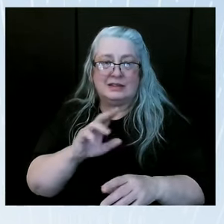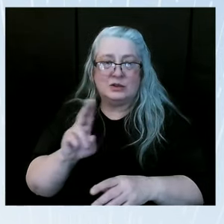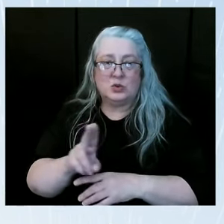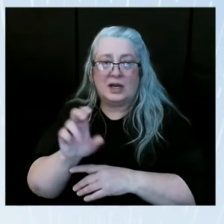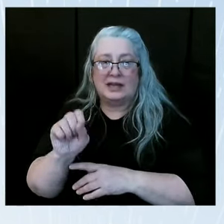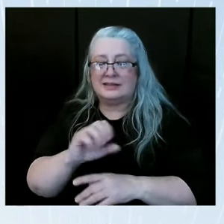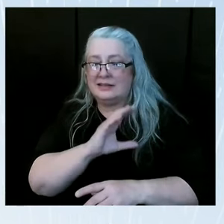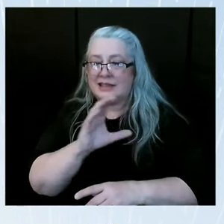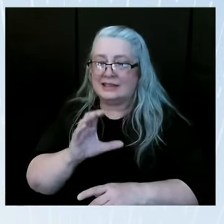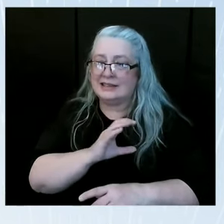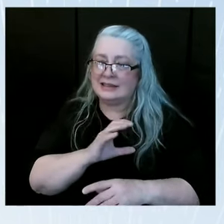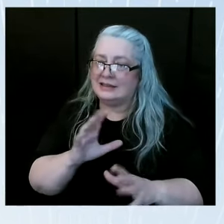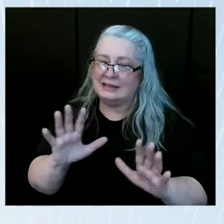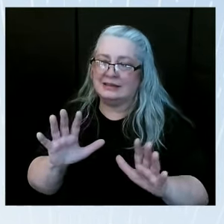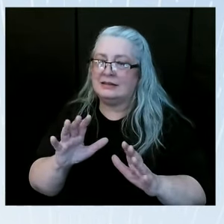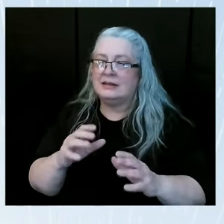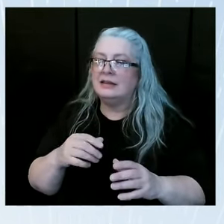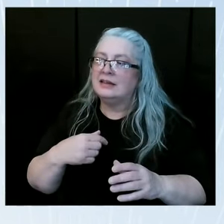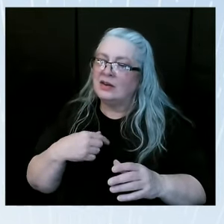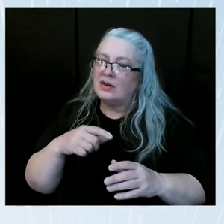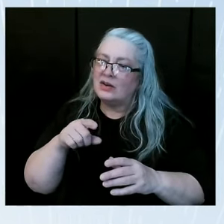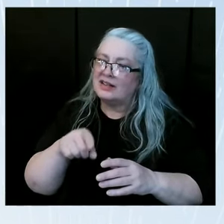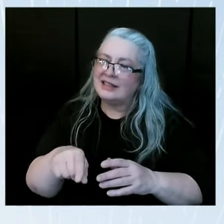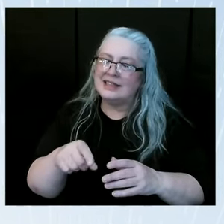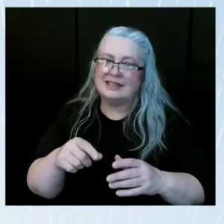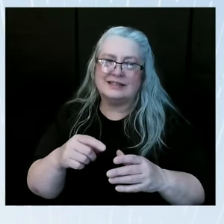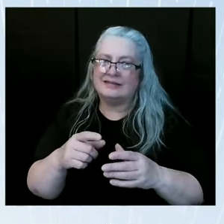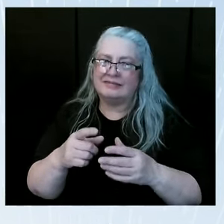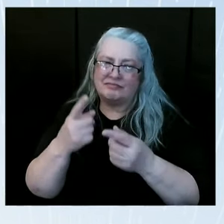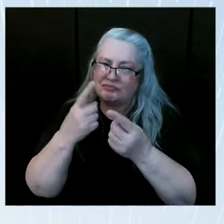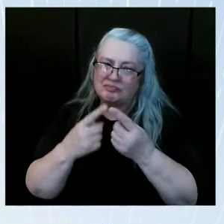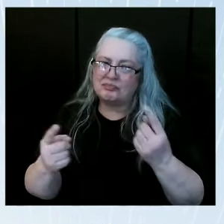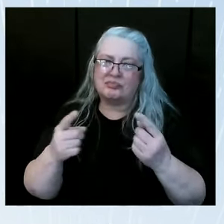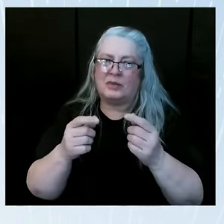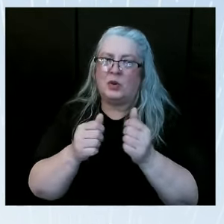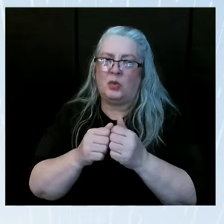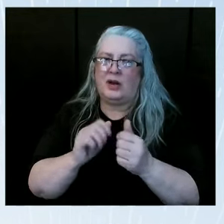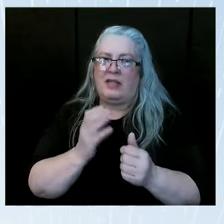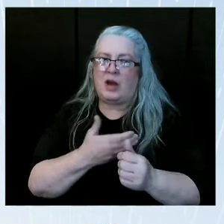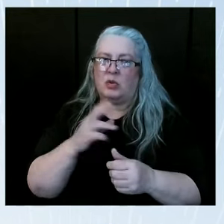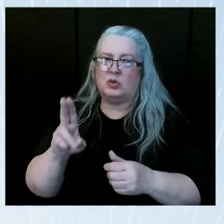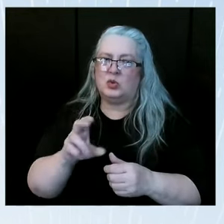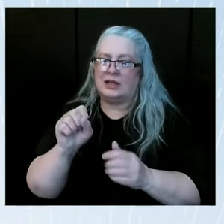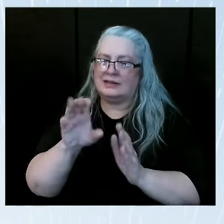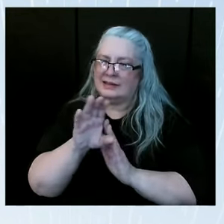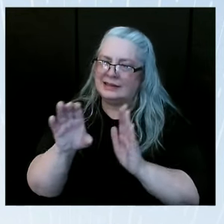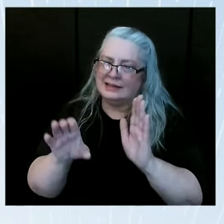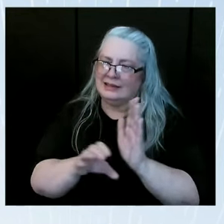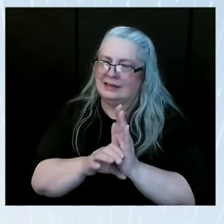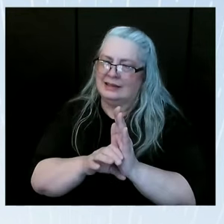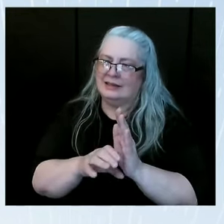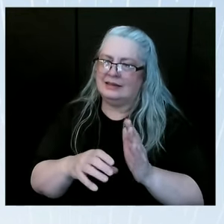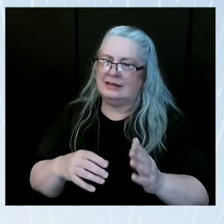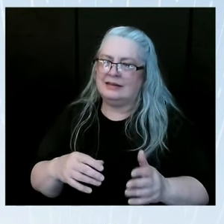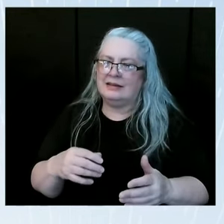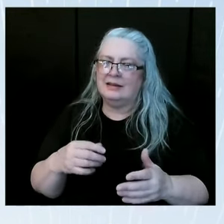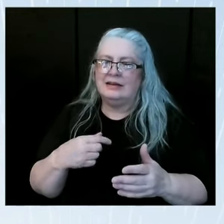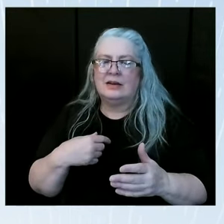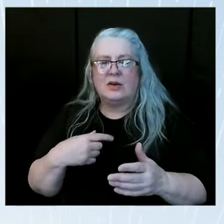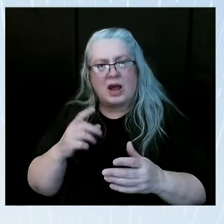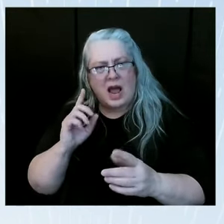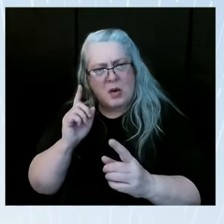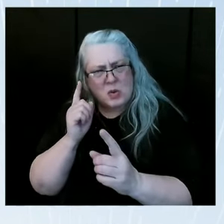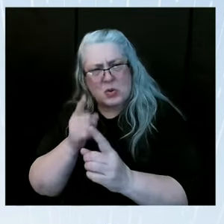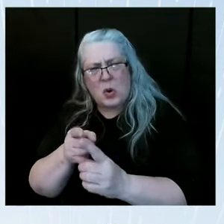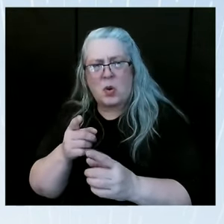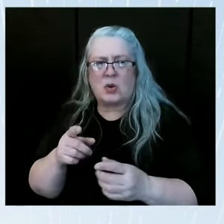policy. These values are at the heart of our trade initiatives, including the Indo-Pacific Economic Framework negotiations,